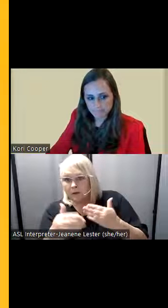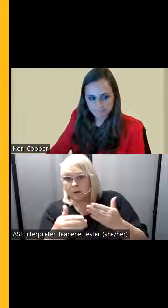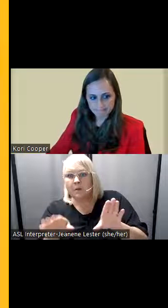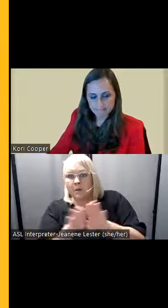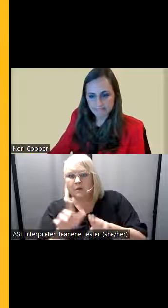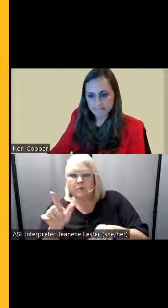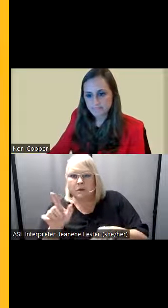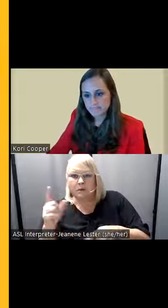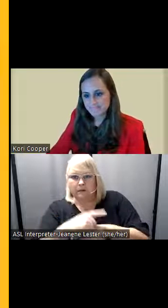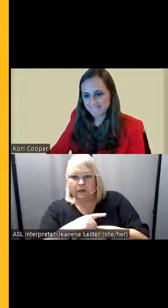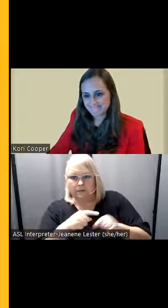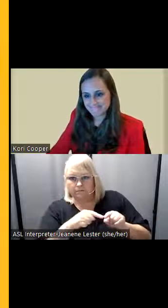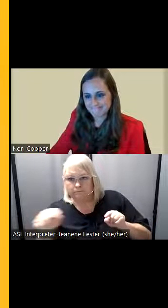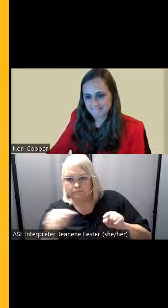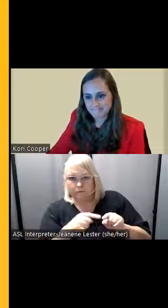submission.